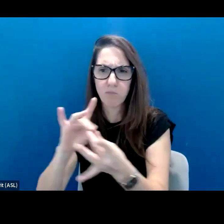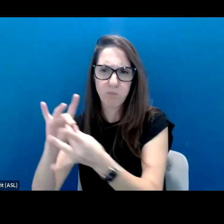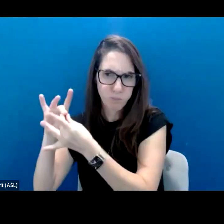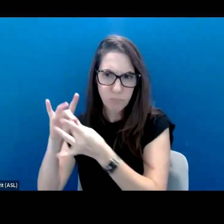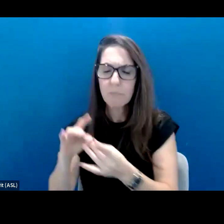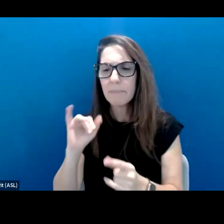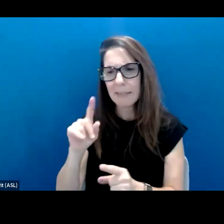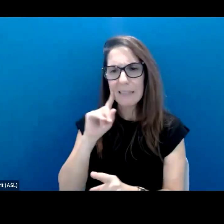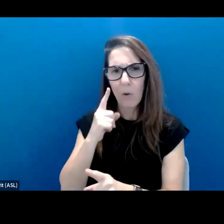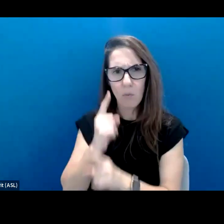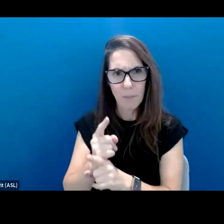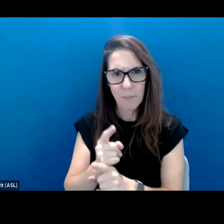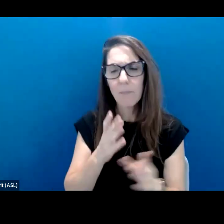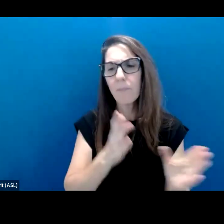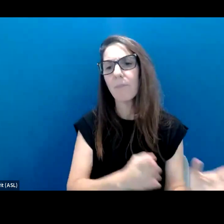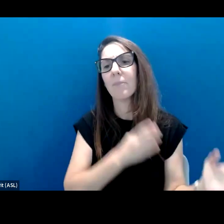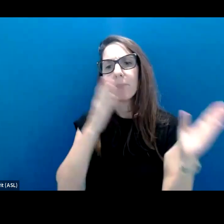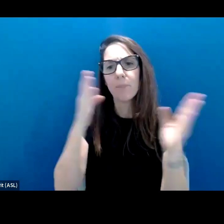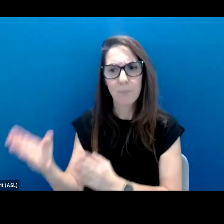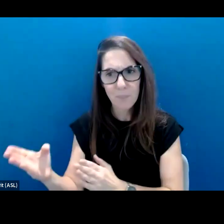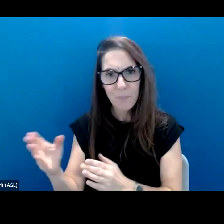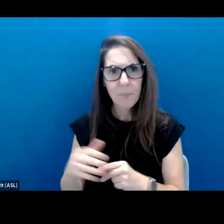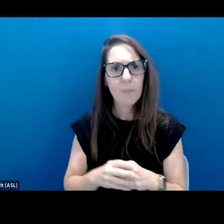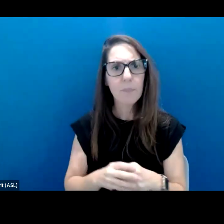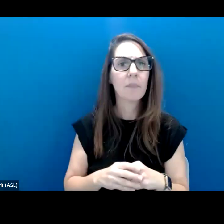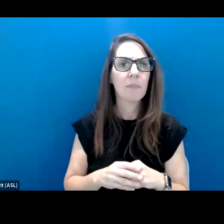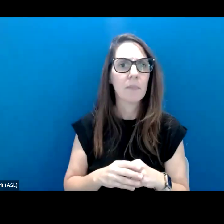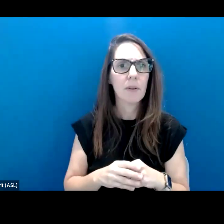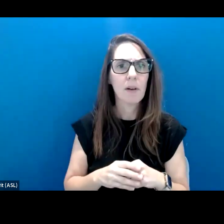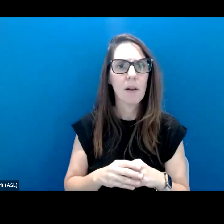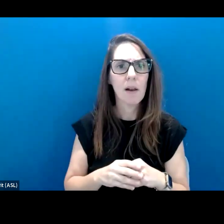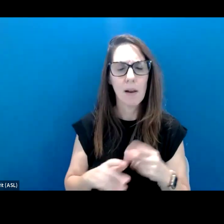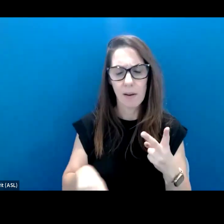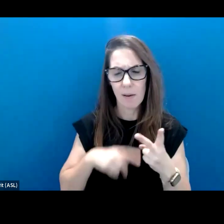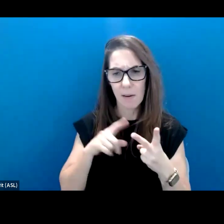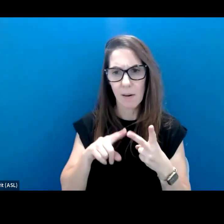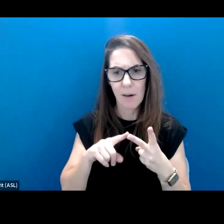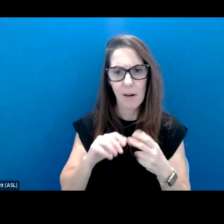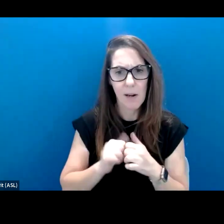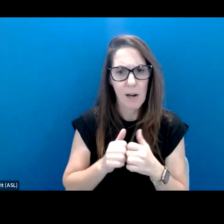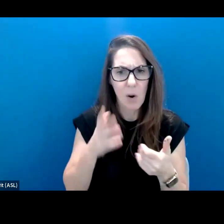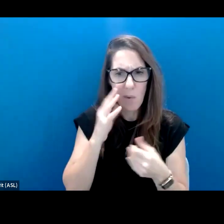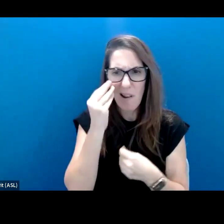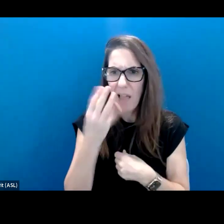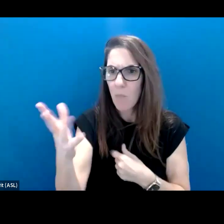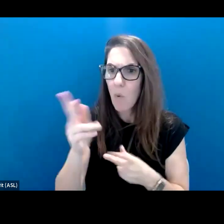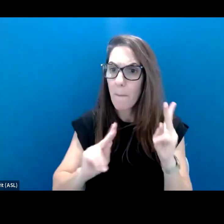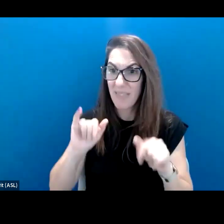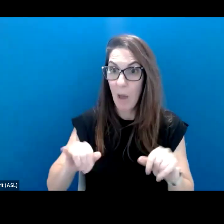I'm just going to go through these and we'll go back through them individually. So second question was, how do you let people know that the meetings are